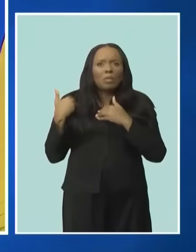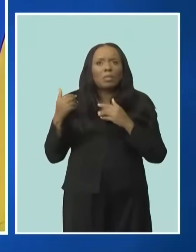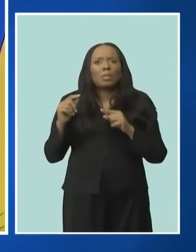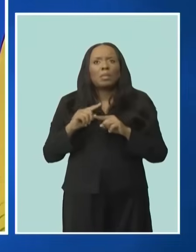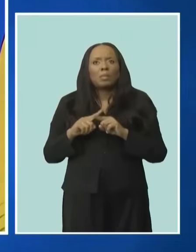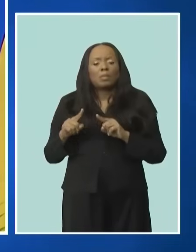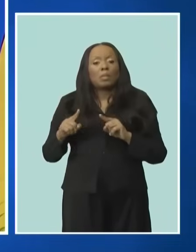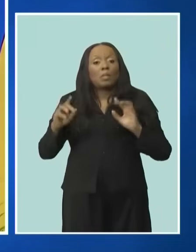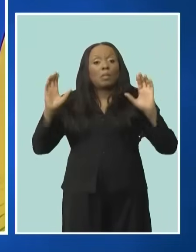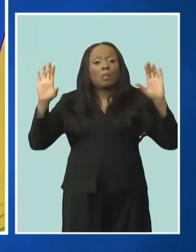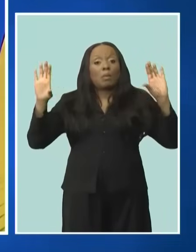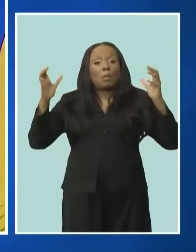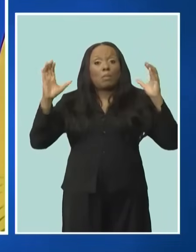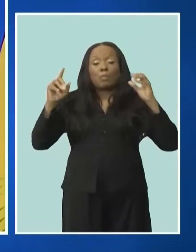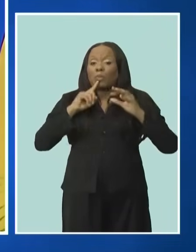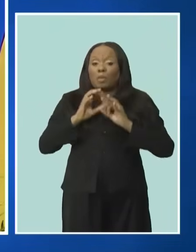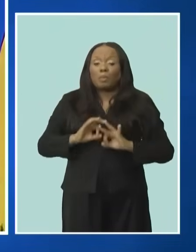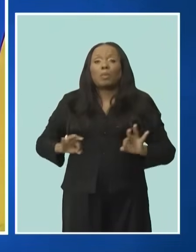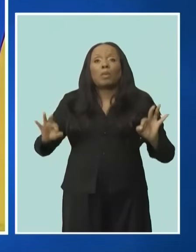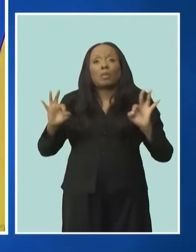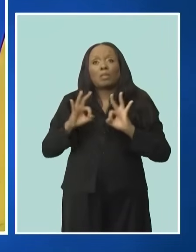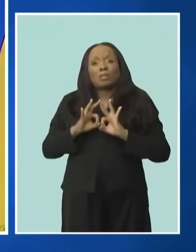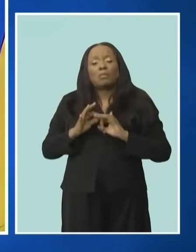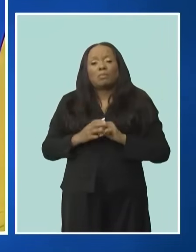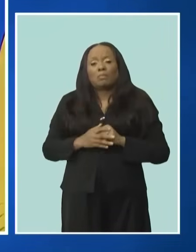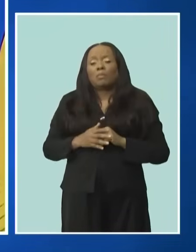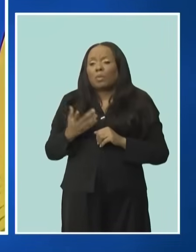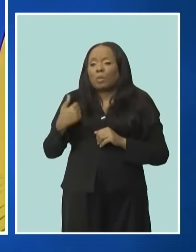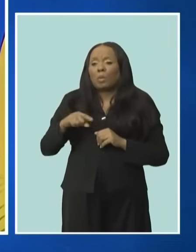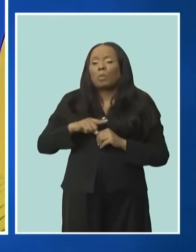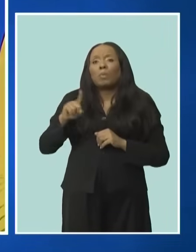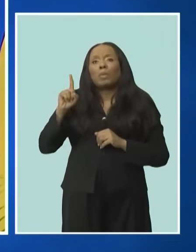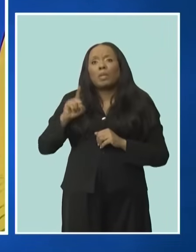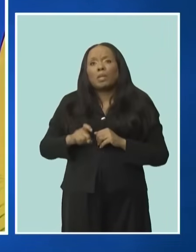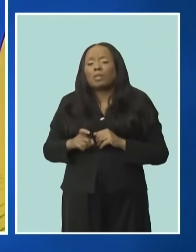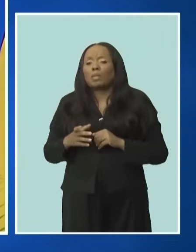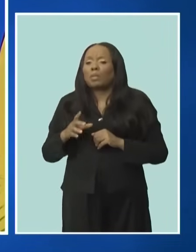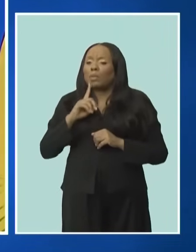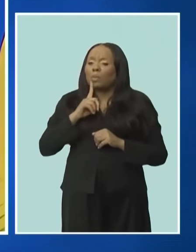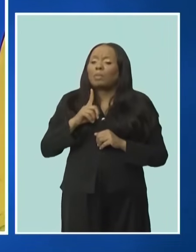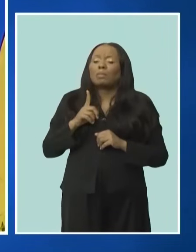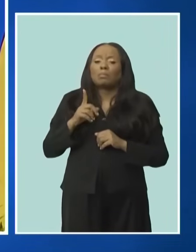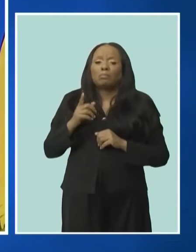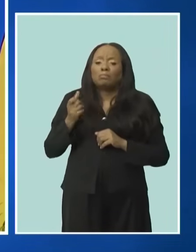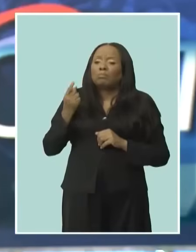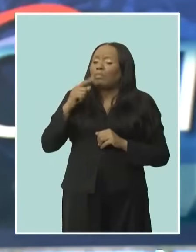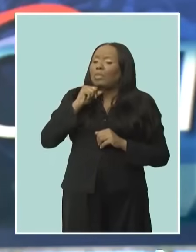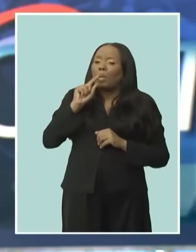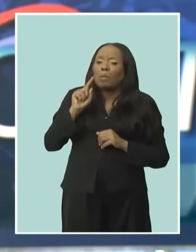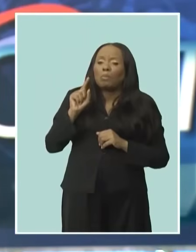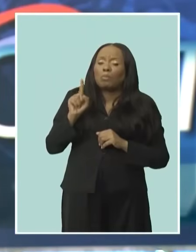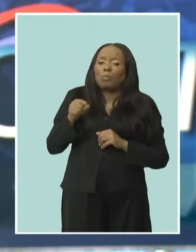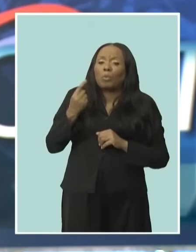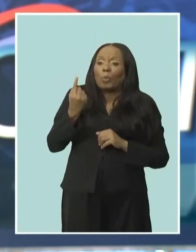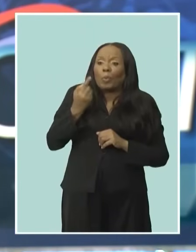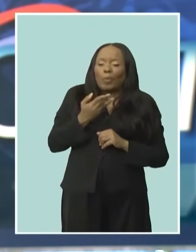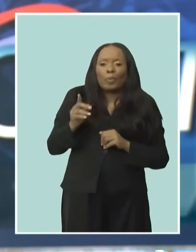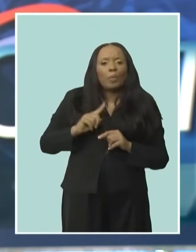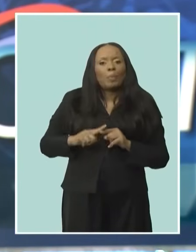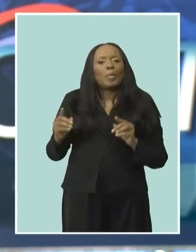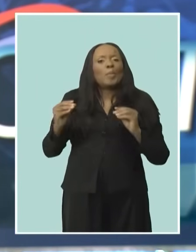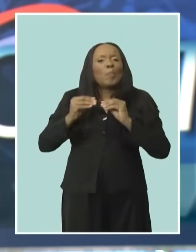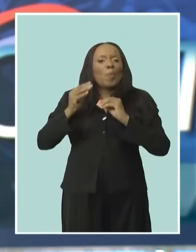the festival responsibly. It really is more than a festival. The